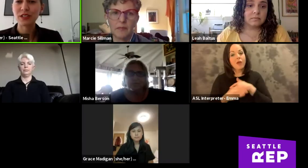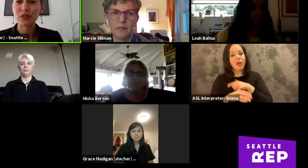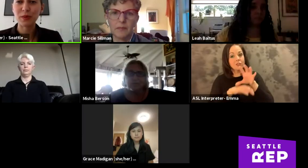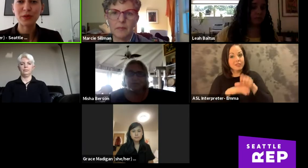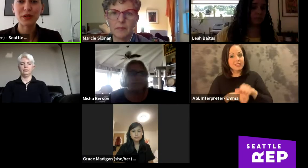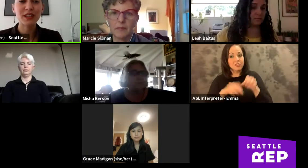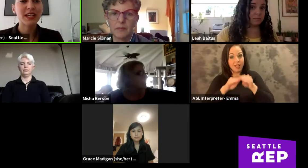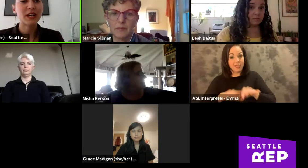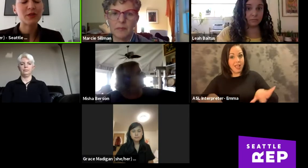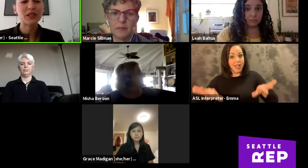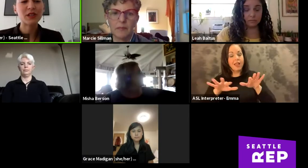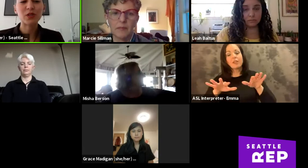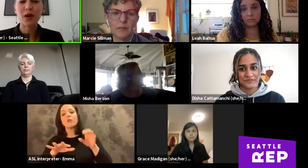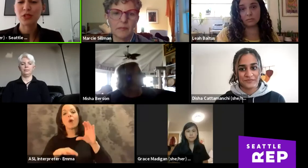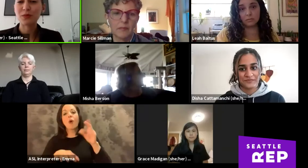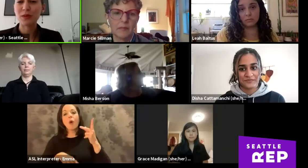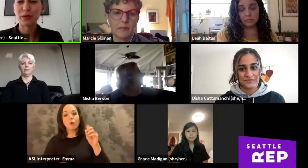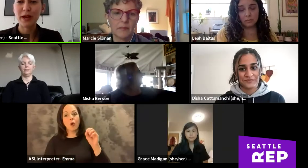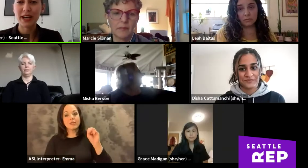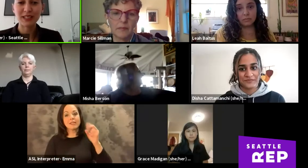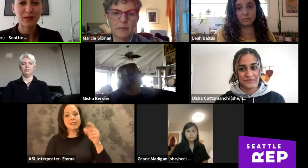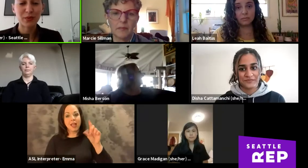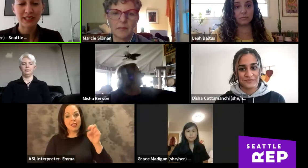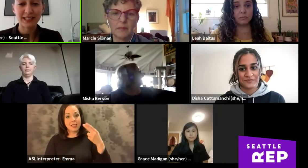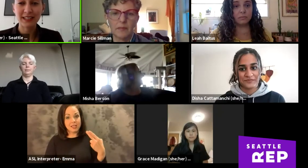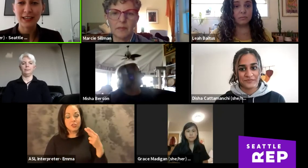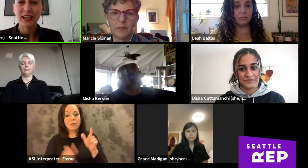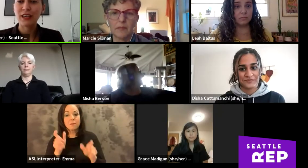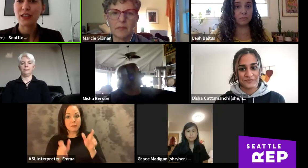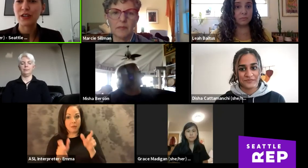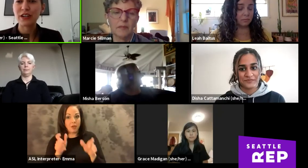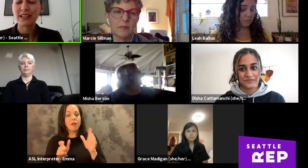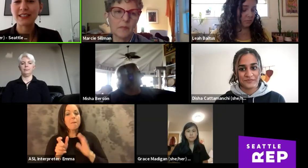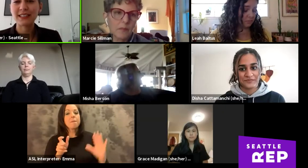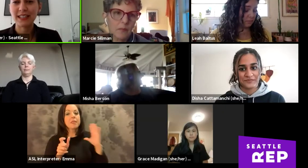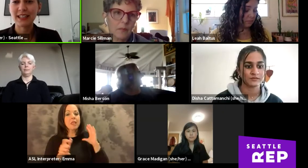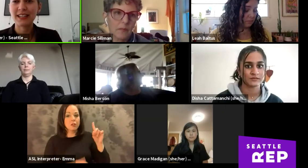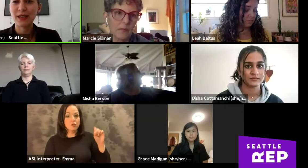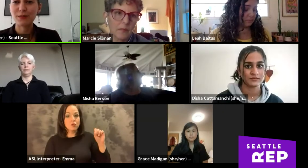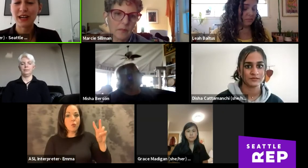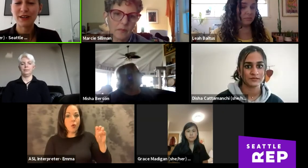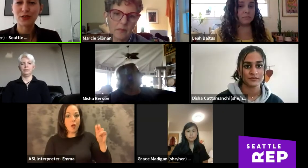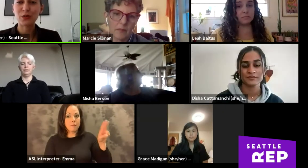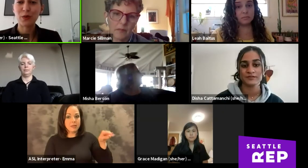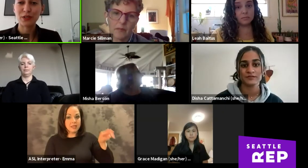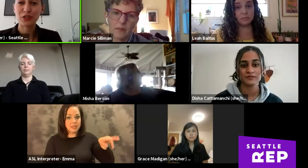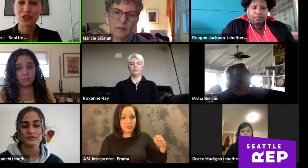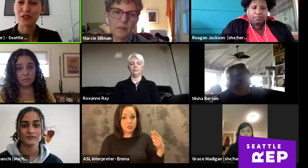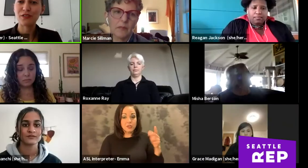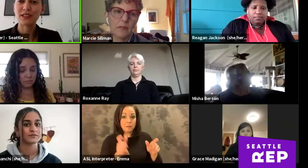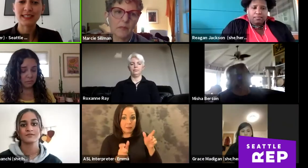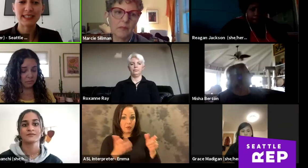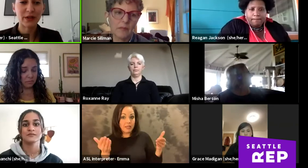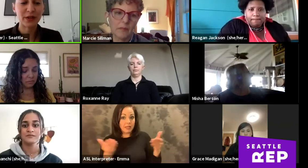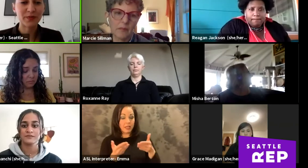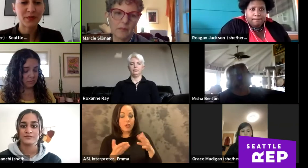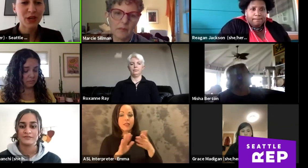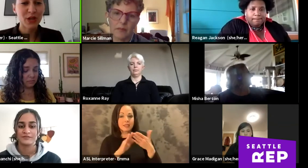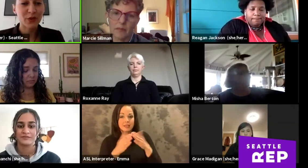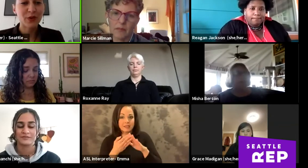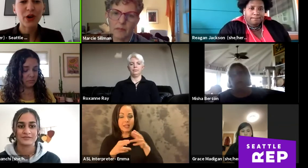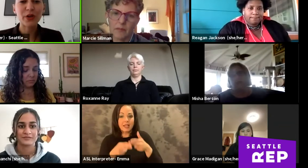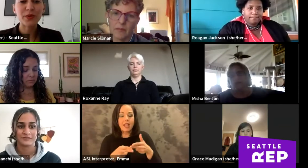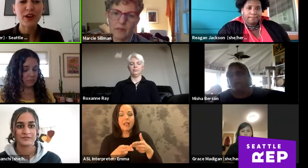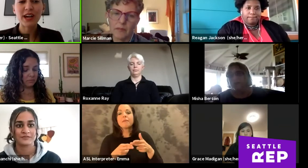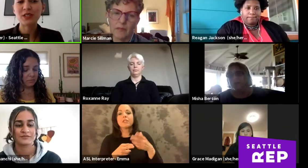of the Coast Salish people, including the Duwamish people, past and present, here in the city named after Duwamish Chief